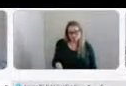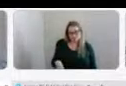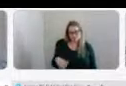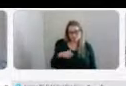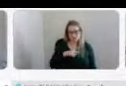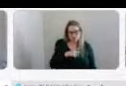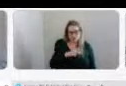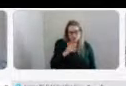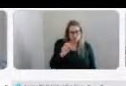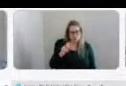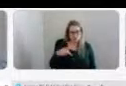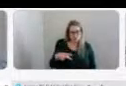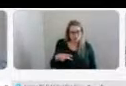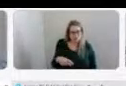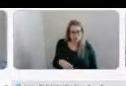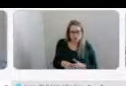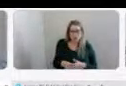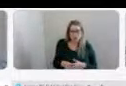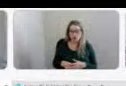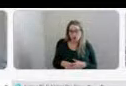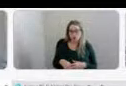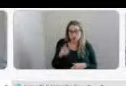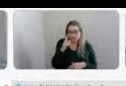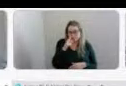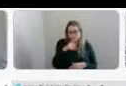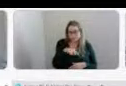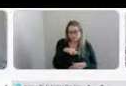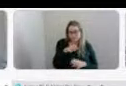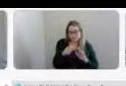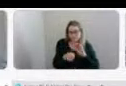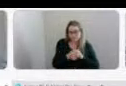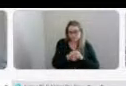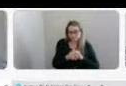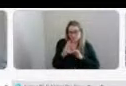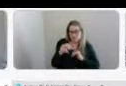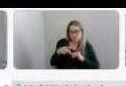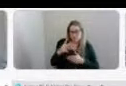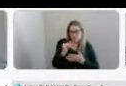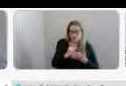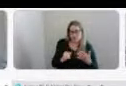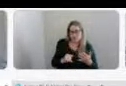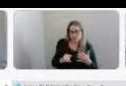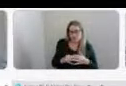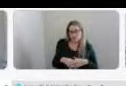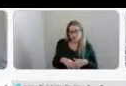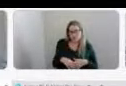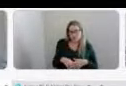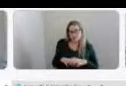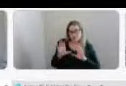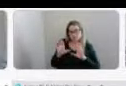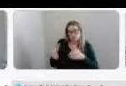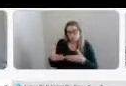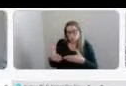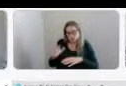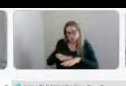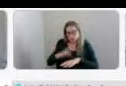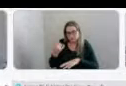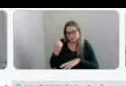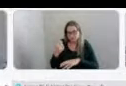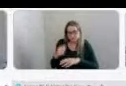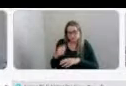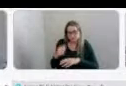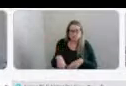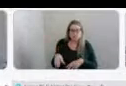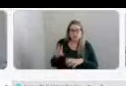essentially under a fake hat and mustache maps drawn that have a blatant partisan intent submitted in bad faith frankly containing